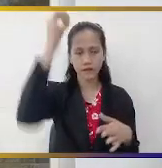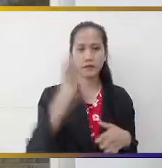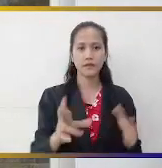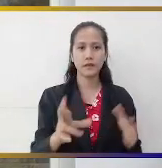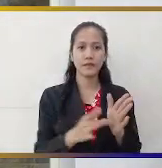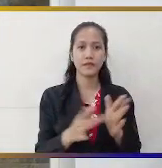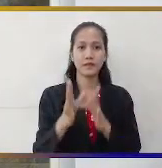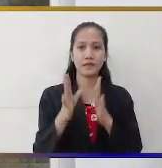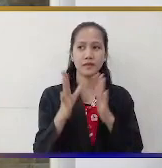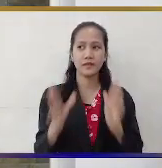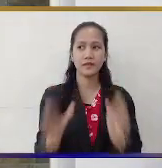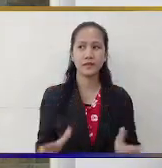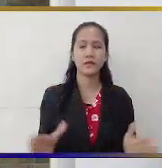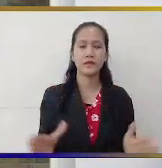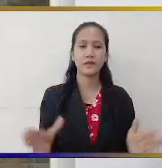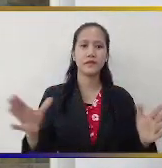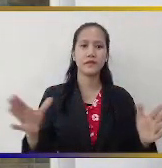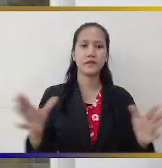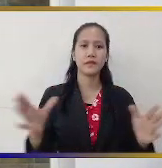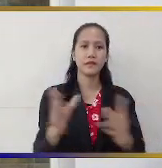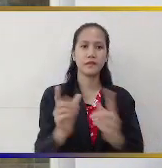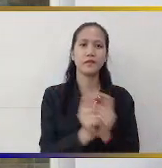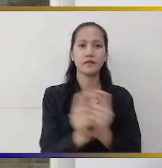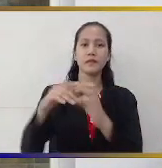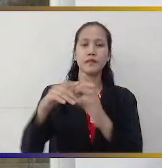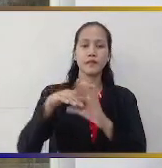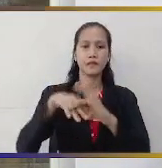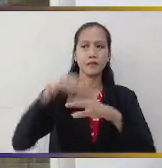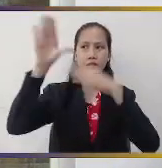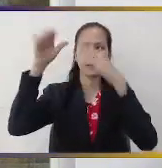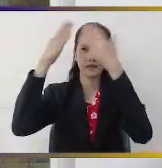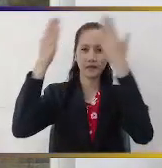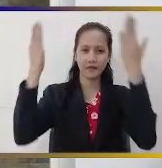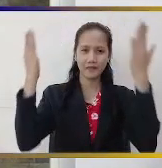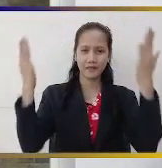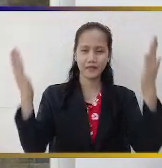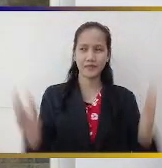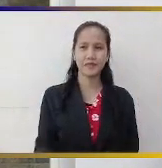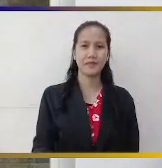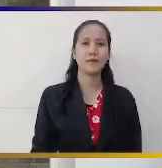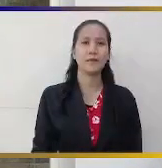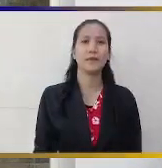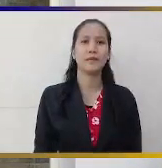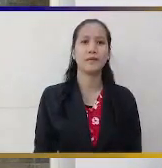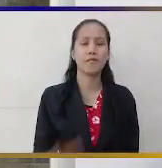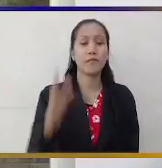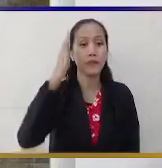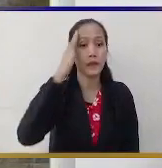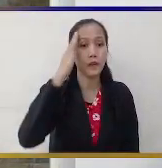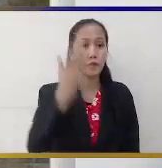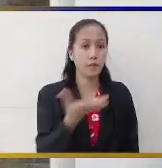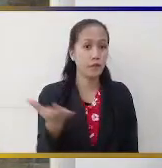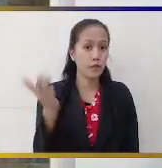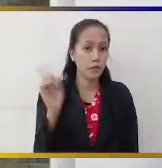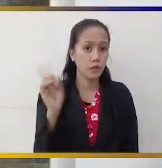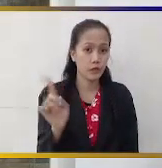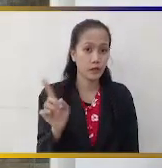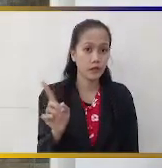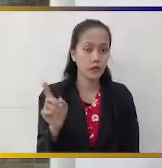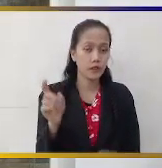all be together in heaven. It's going to be a time. Amen. But you know what? It's